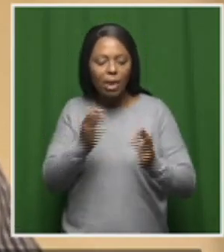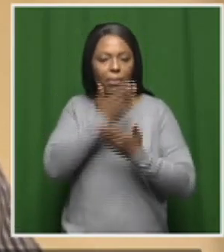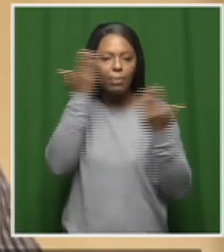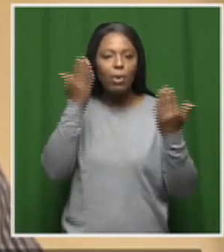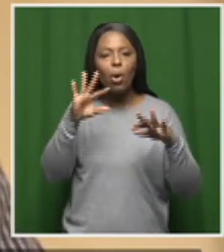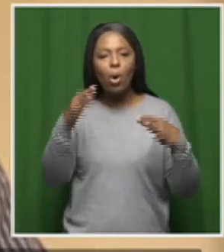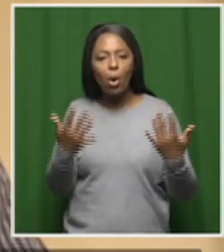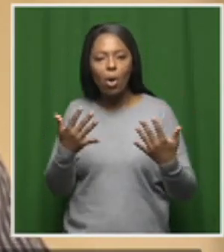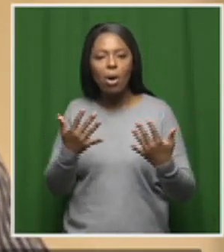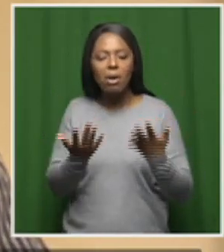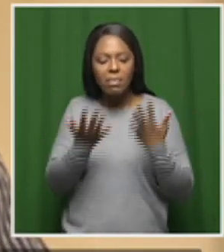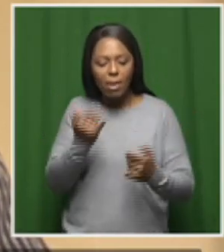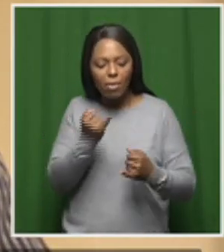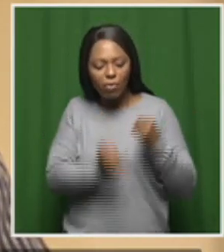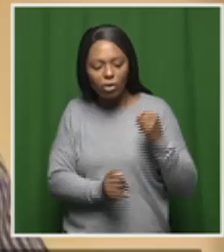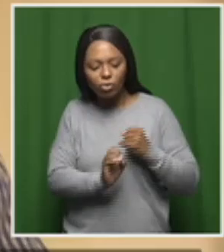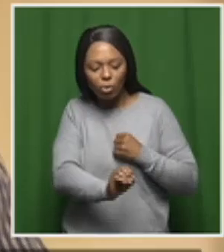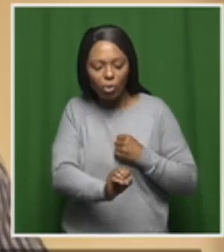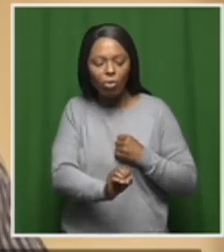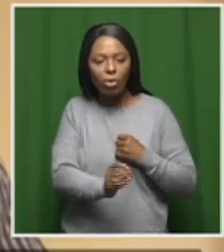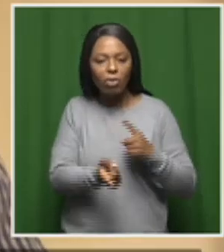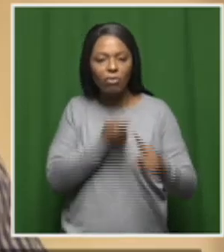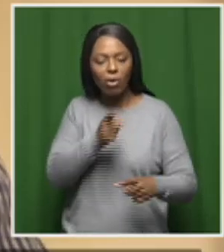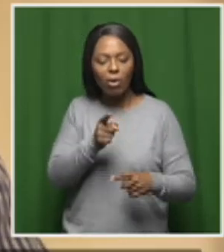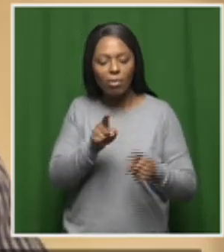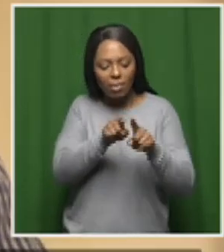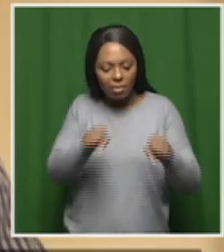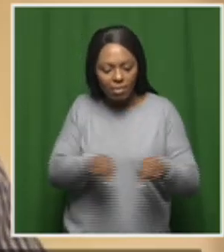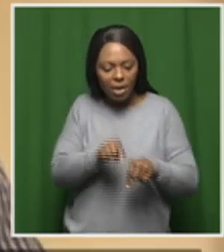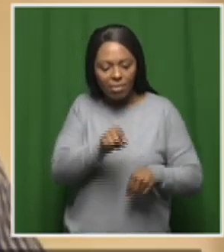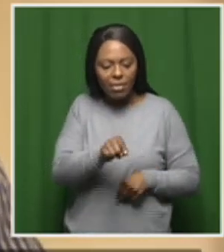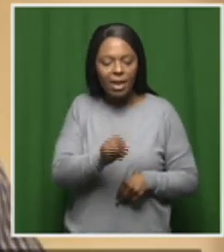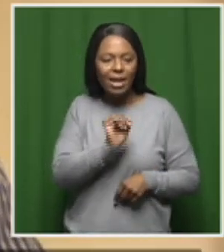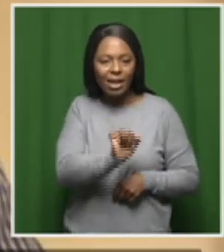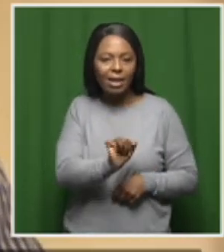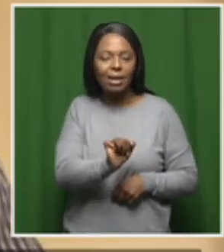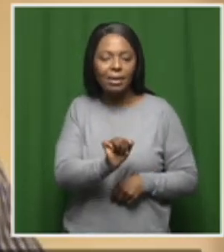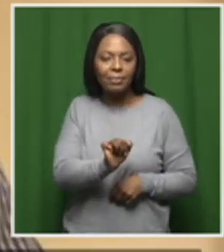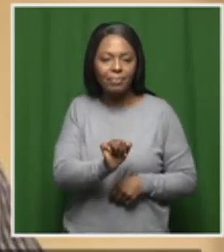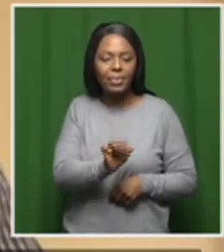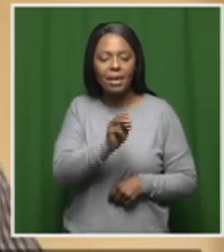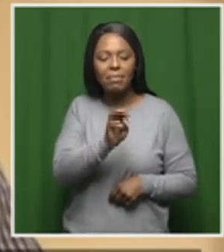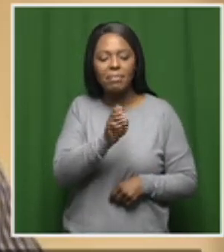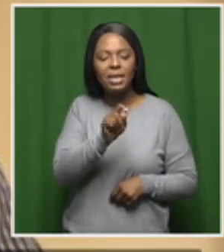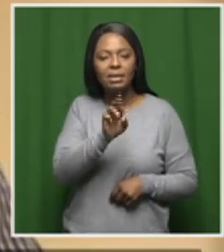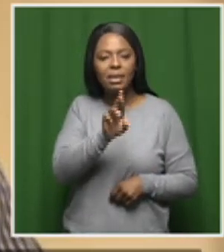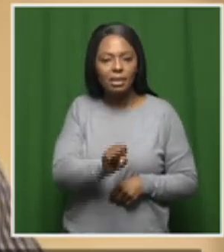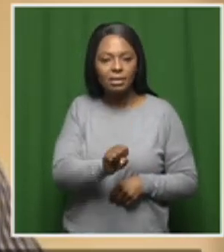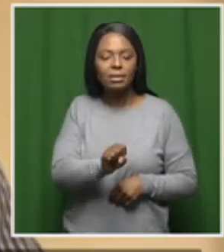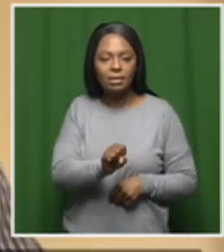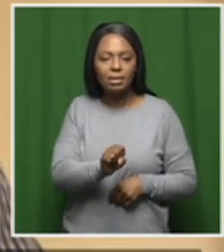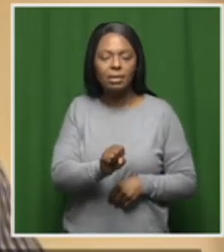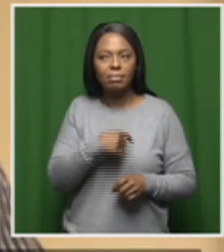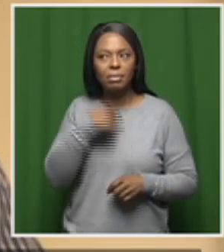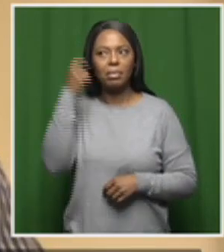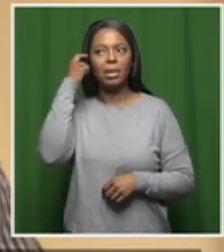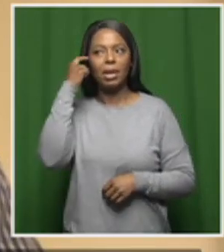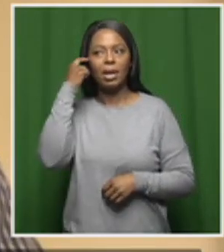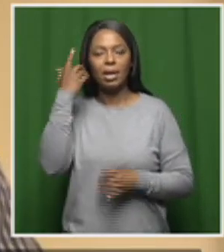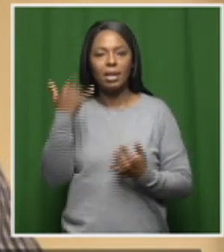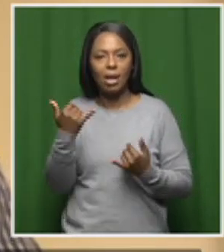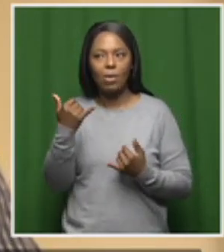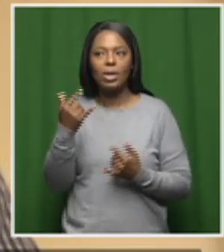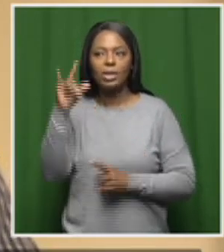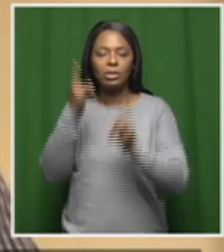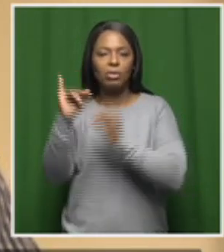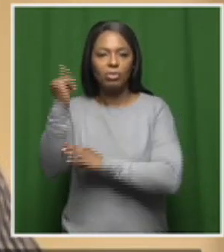they are having. Then we thought that, for the best thing for us as a City of Johannesburg, the best thing to do is for us to